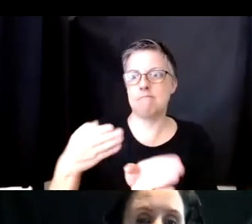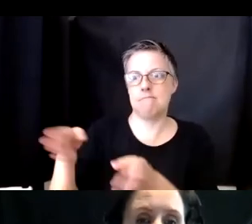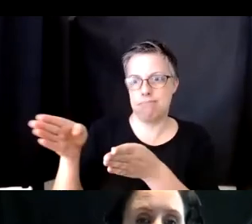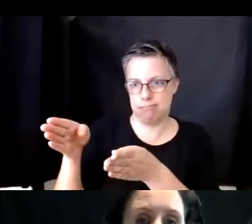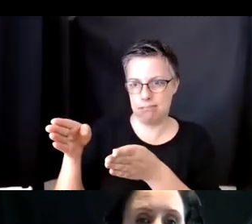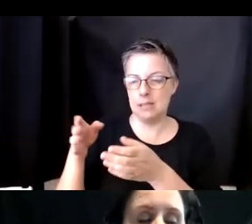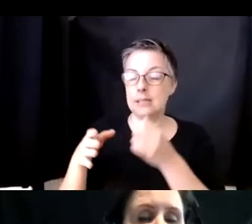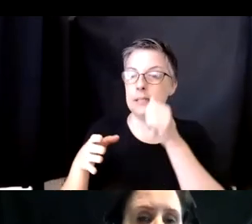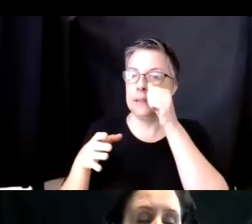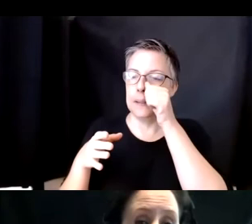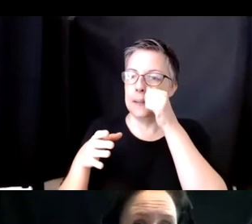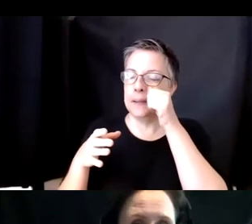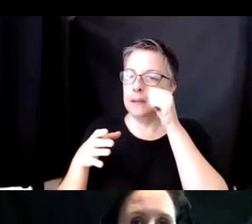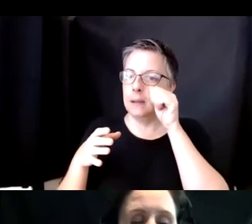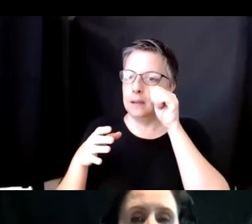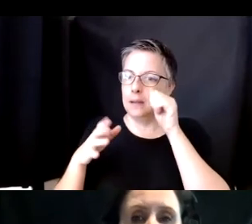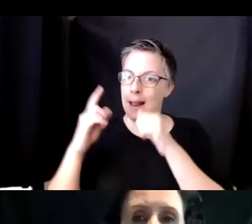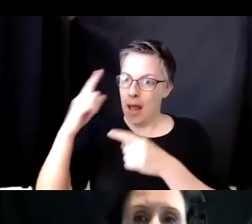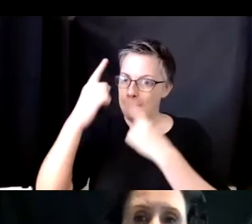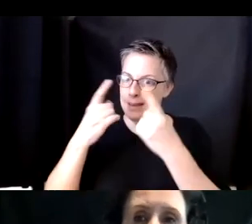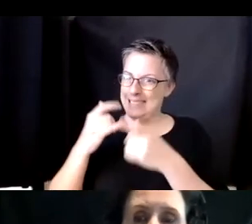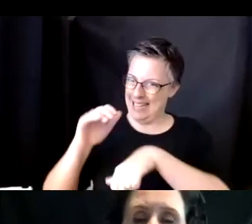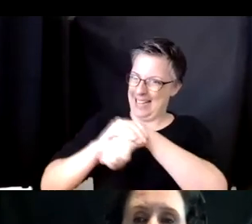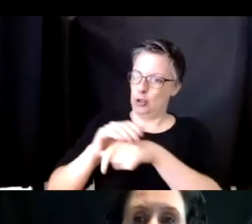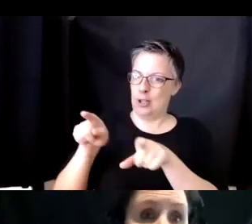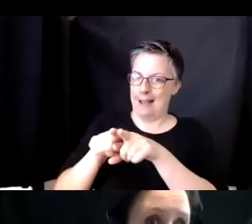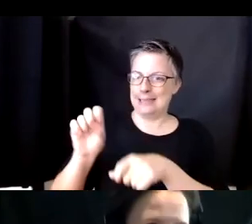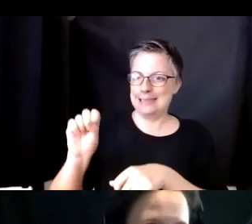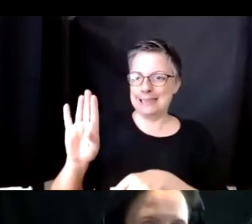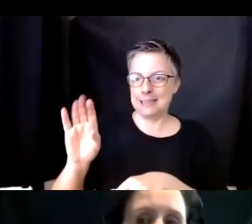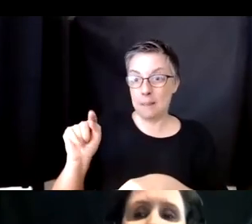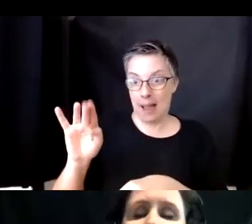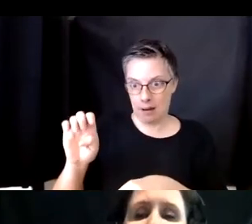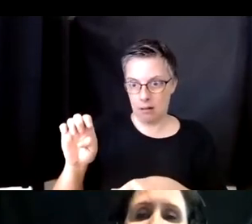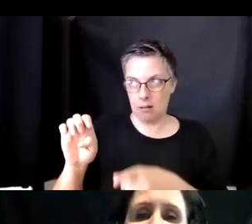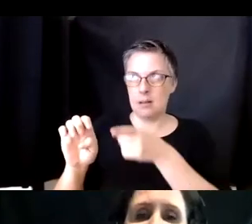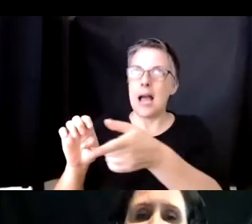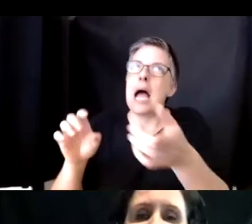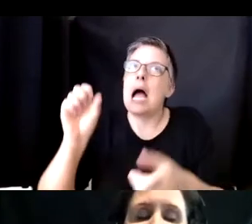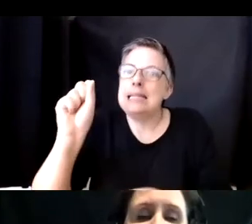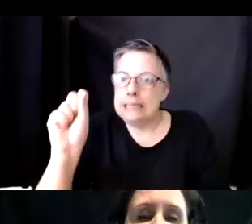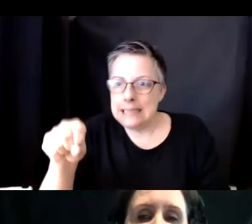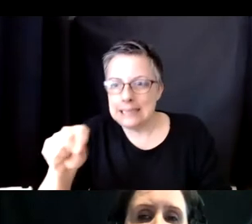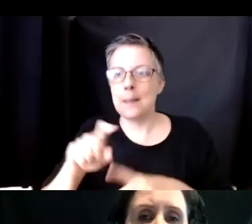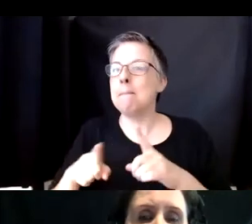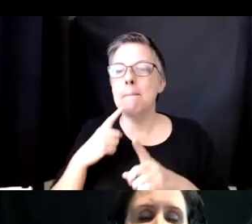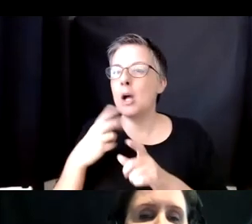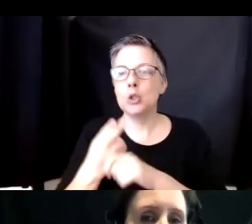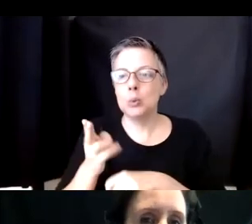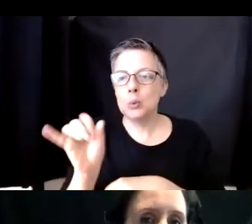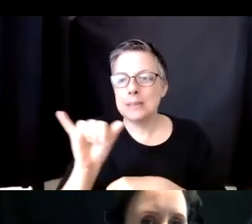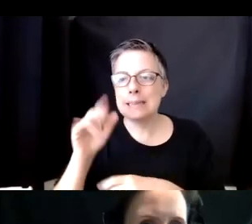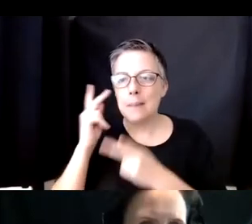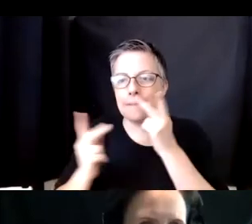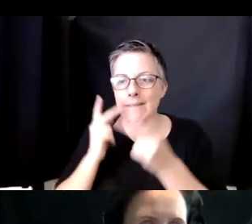will consider English as a subtitle, which it is, of course, but they were using the same